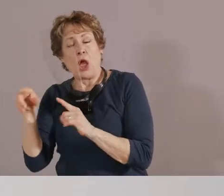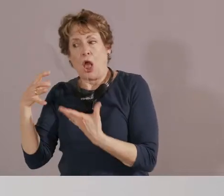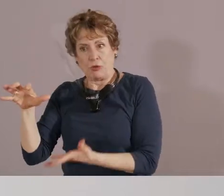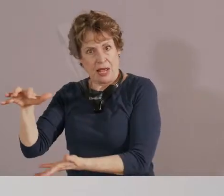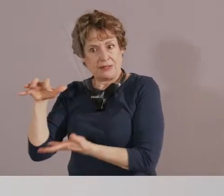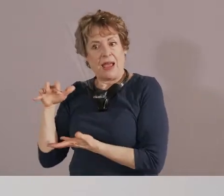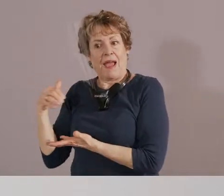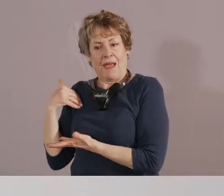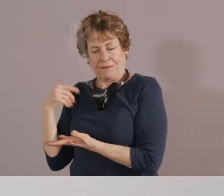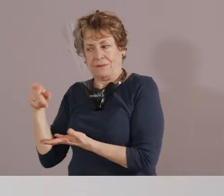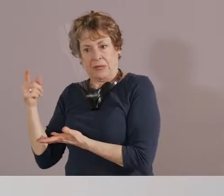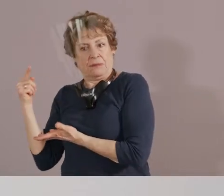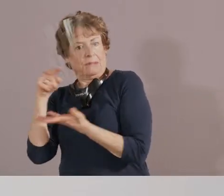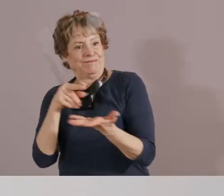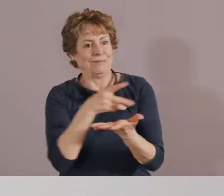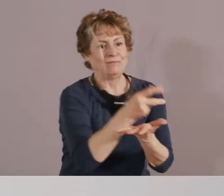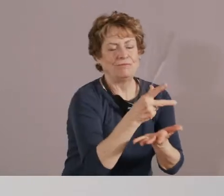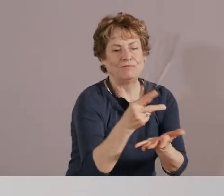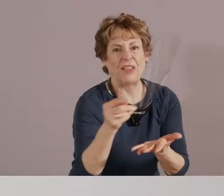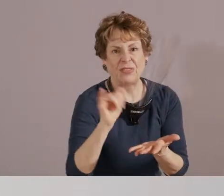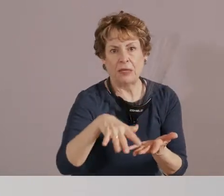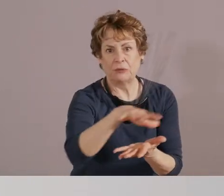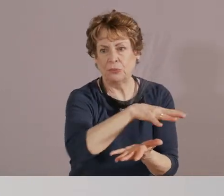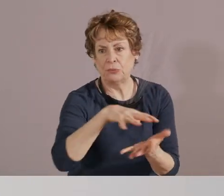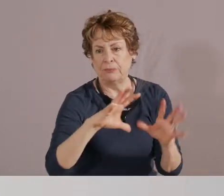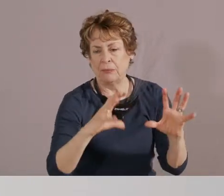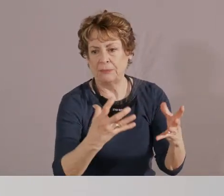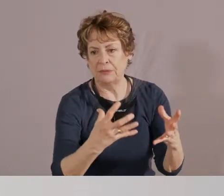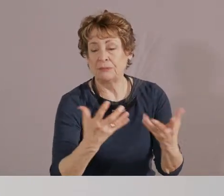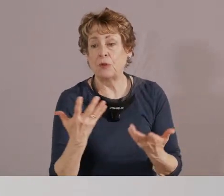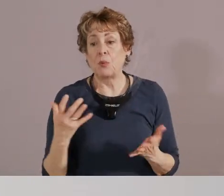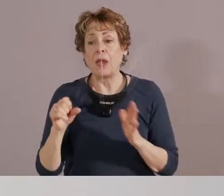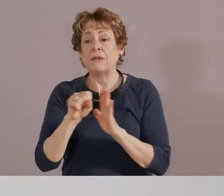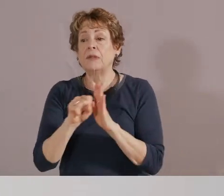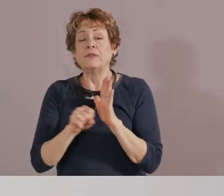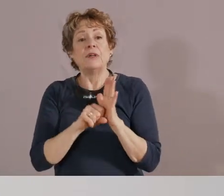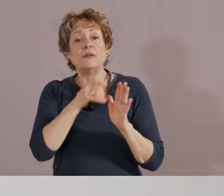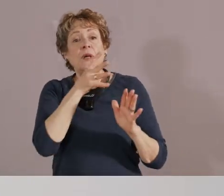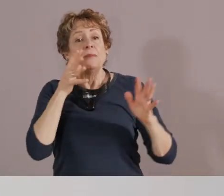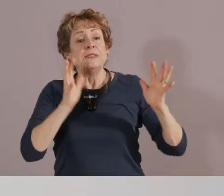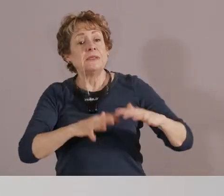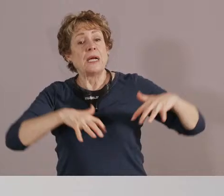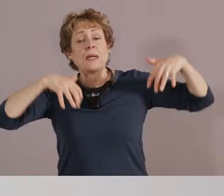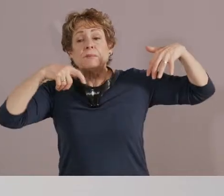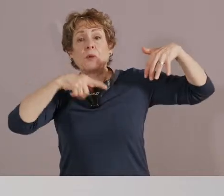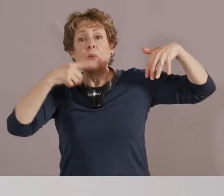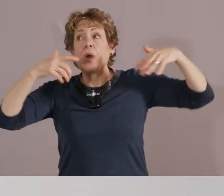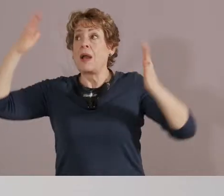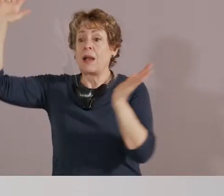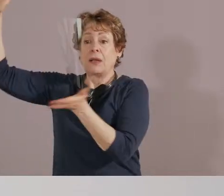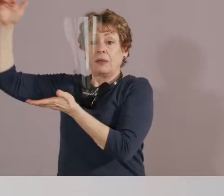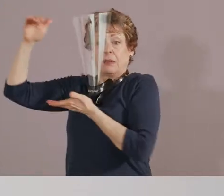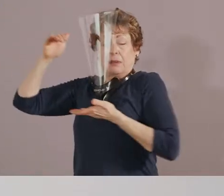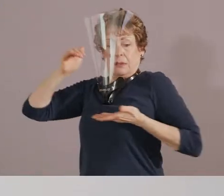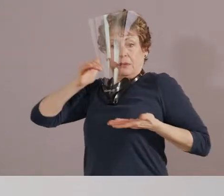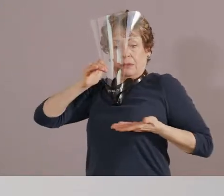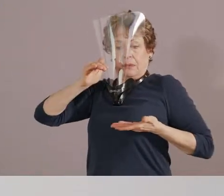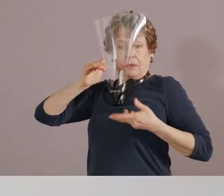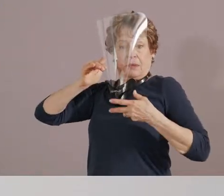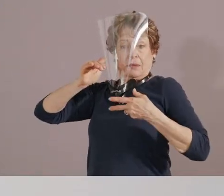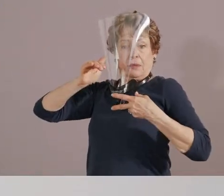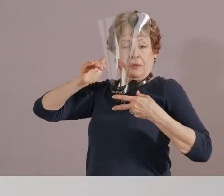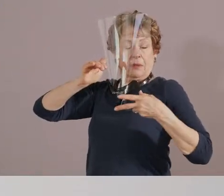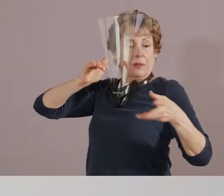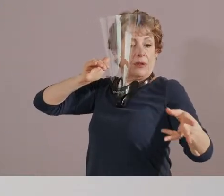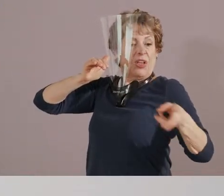doses away from anybody in one of those long-term care facilities. And no regrets on starting it earlier, giving them the go-ahead to